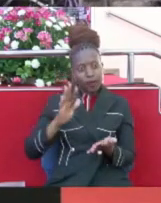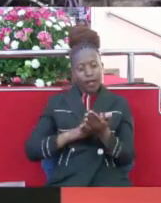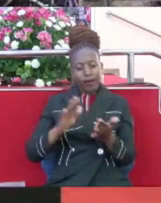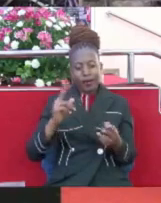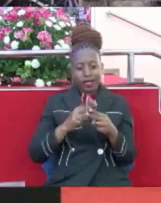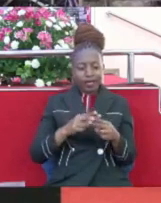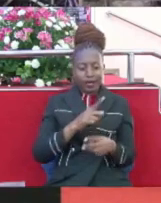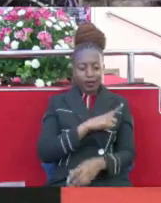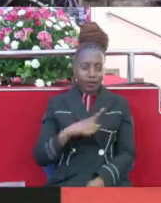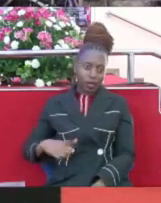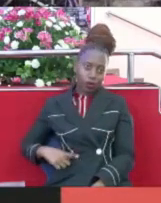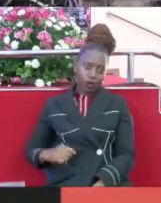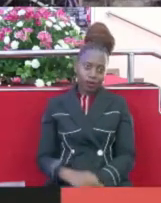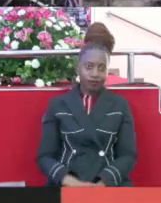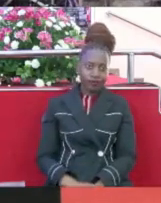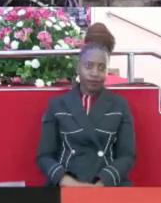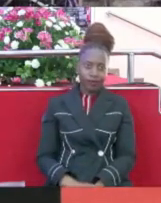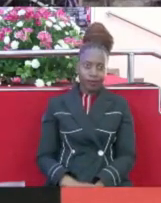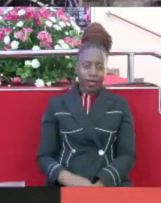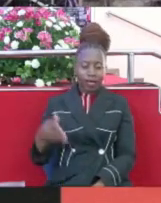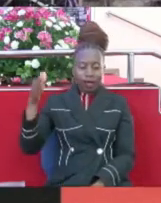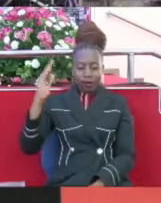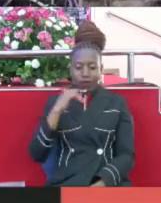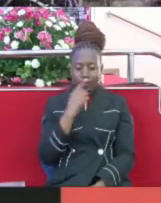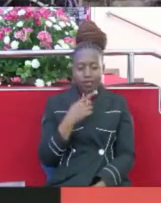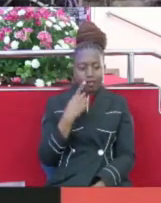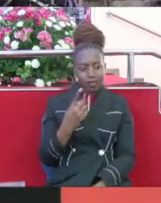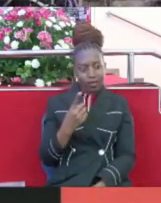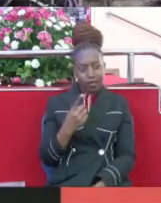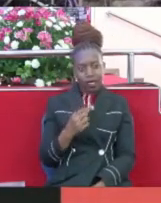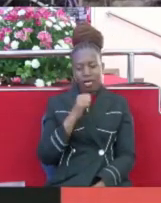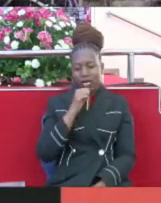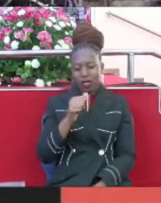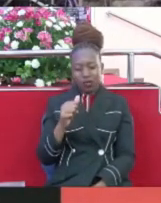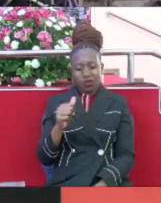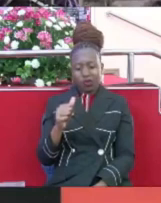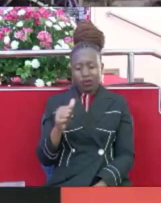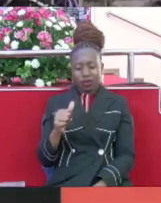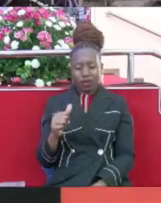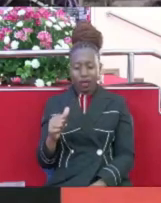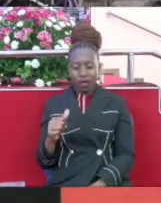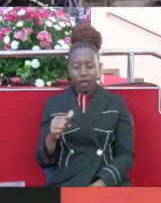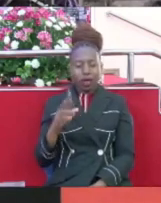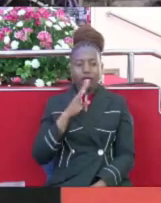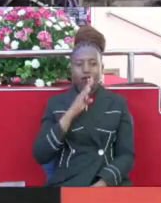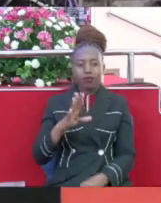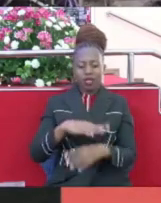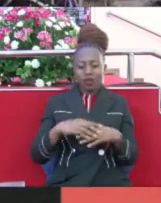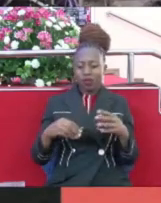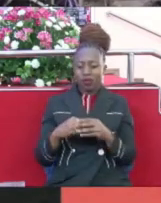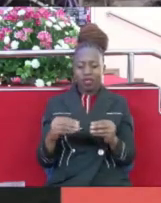Lord. It's as if he is saying, do not settle for less. Do not settle